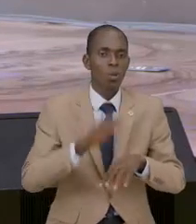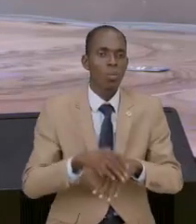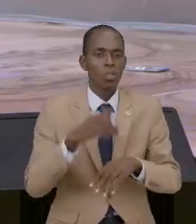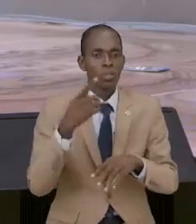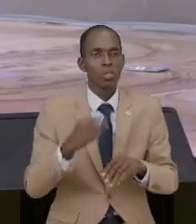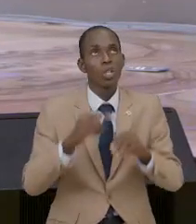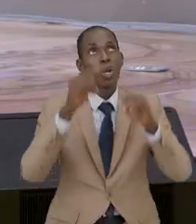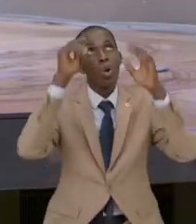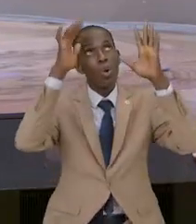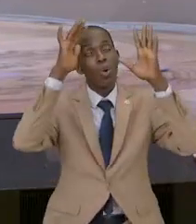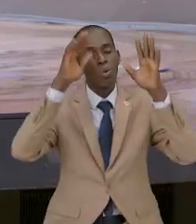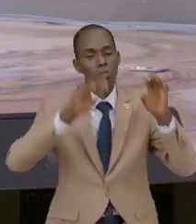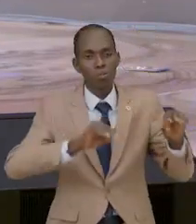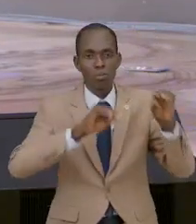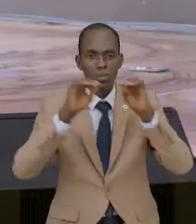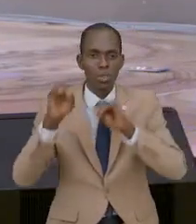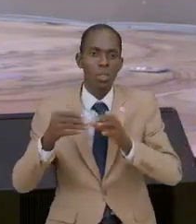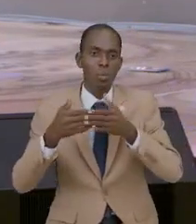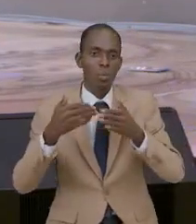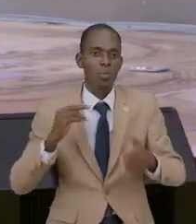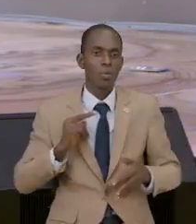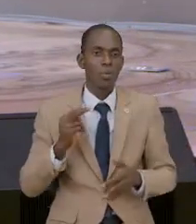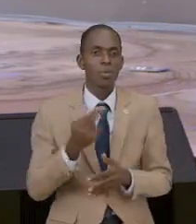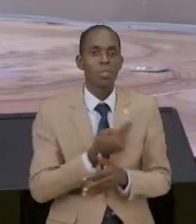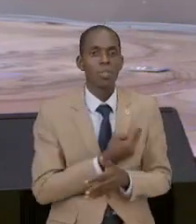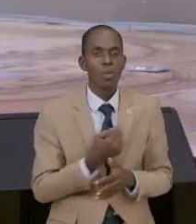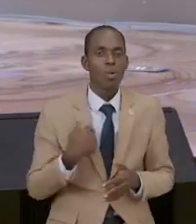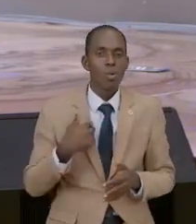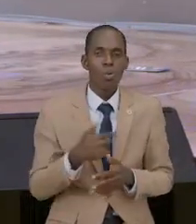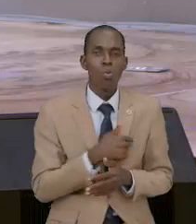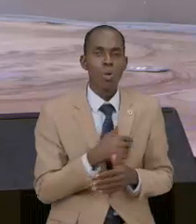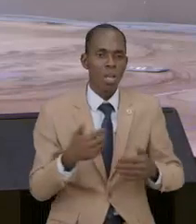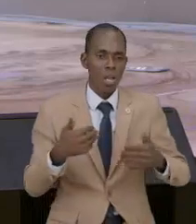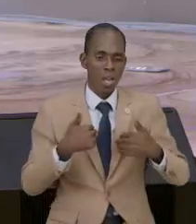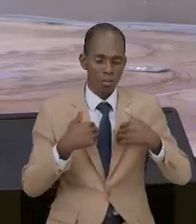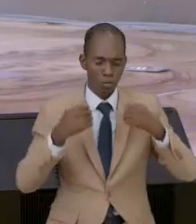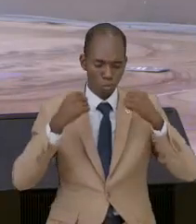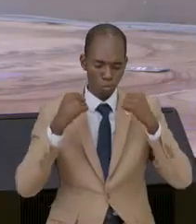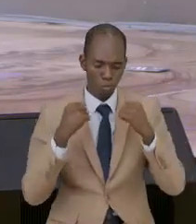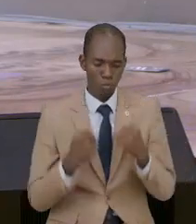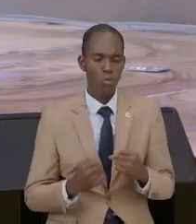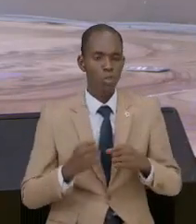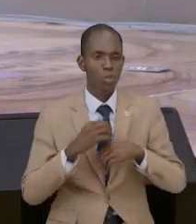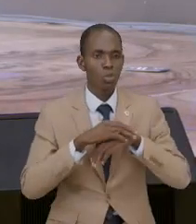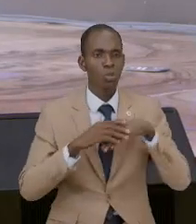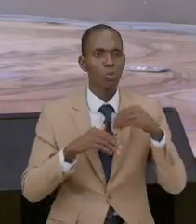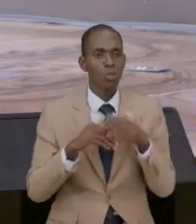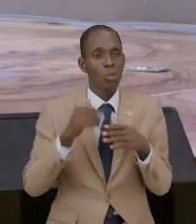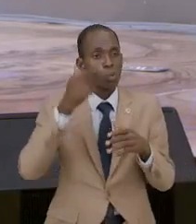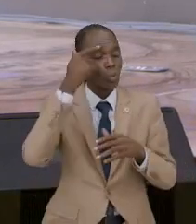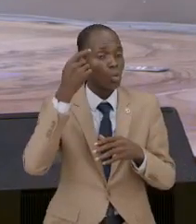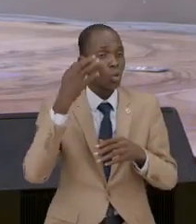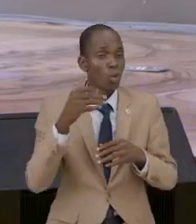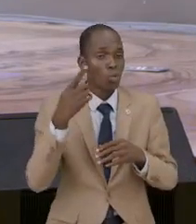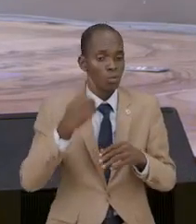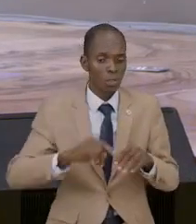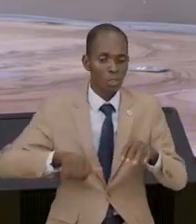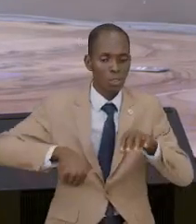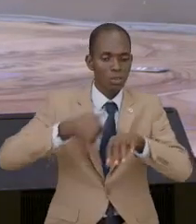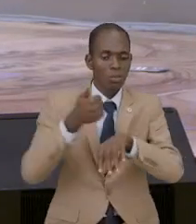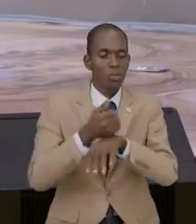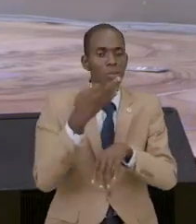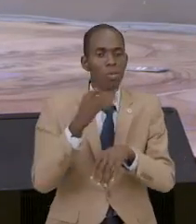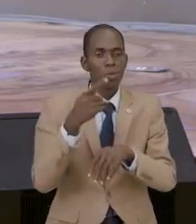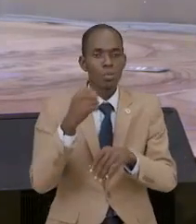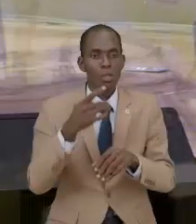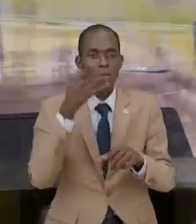hope set before us. We have strong consolation because of the confirmation of the promise